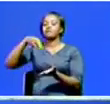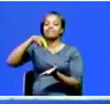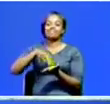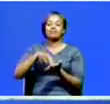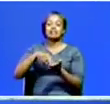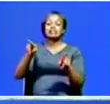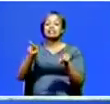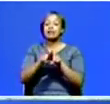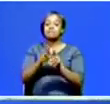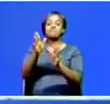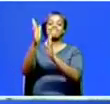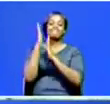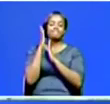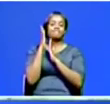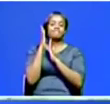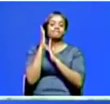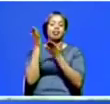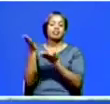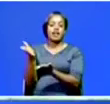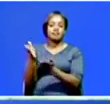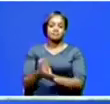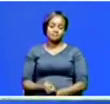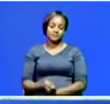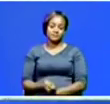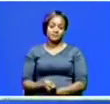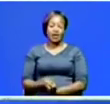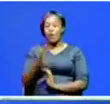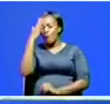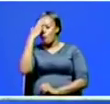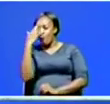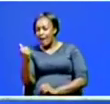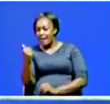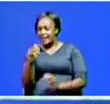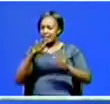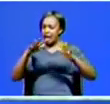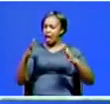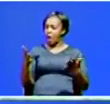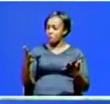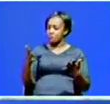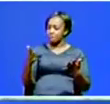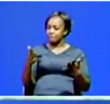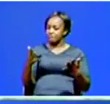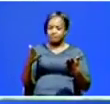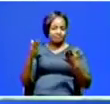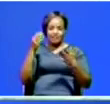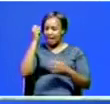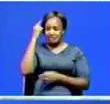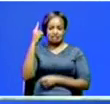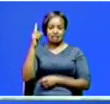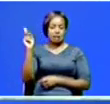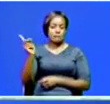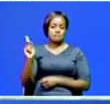detail remained hawk-eyed. Why and how this happened still remains a